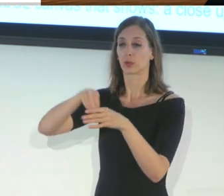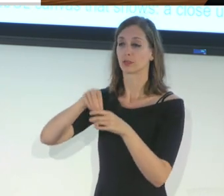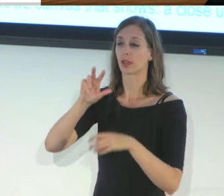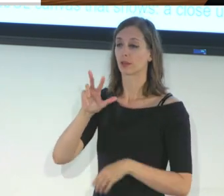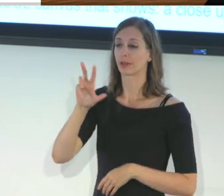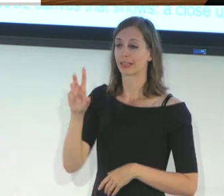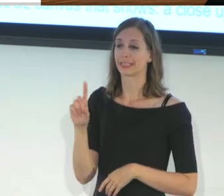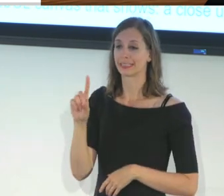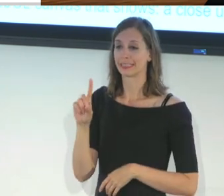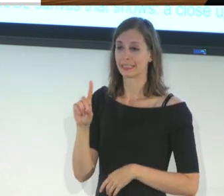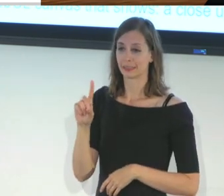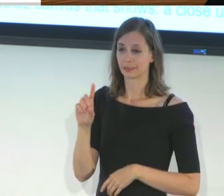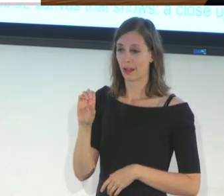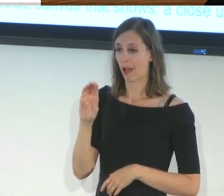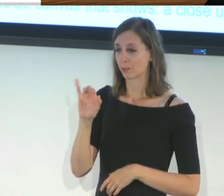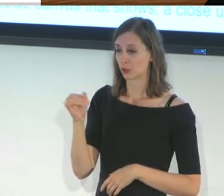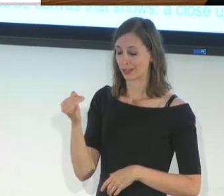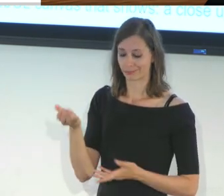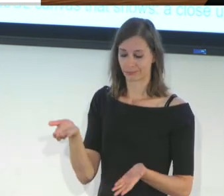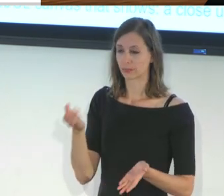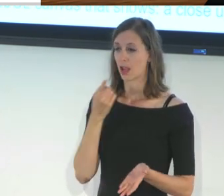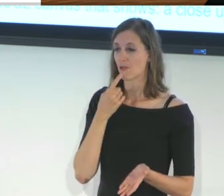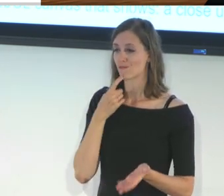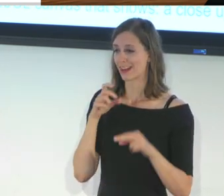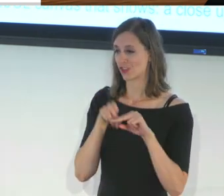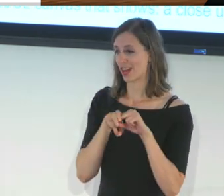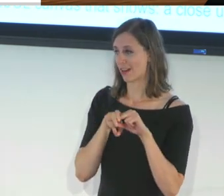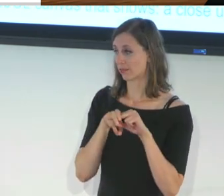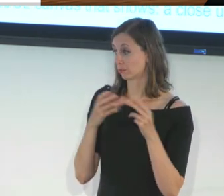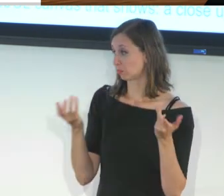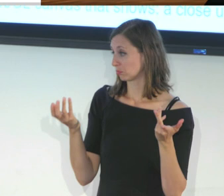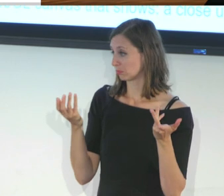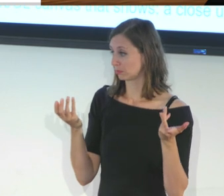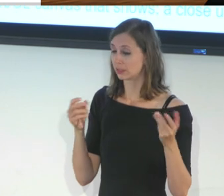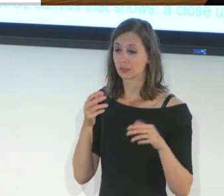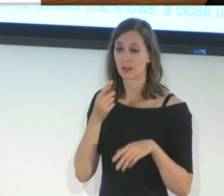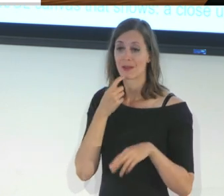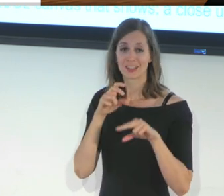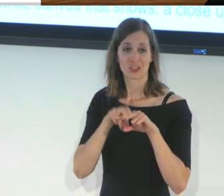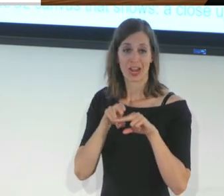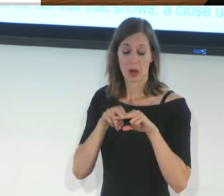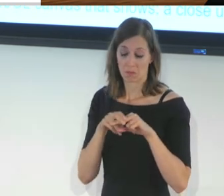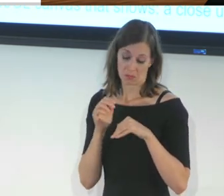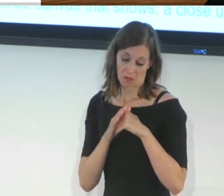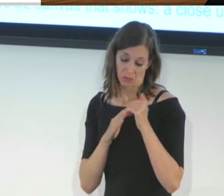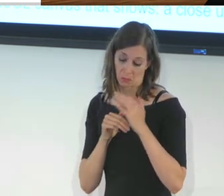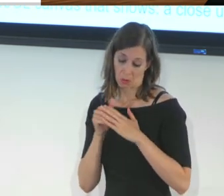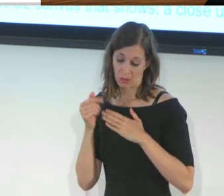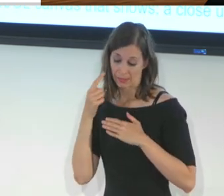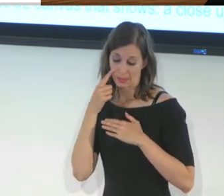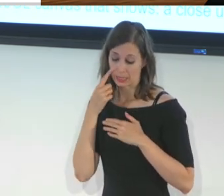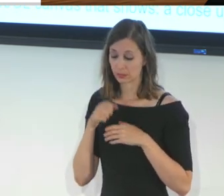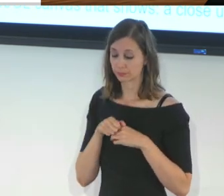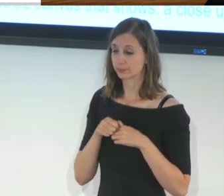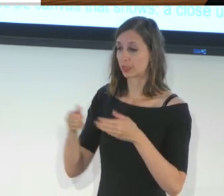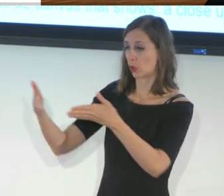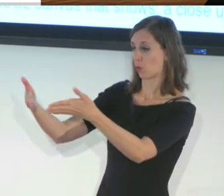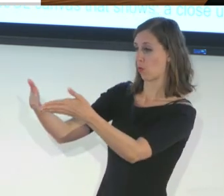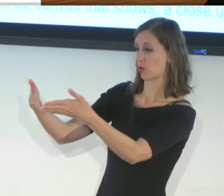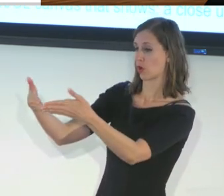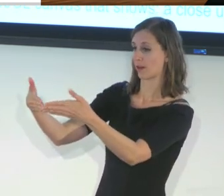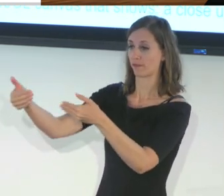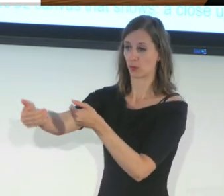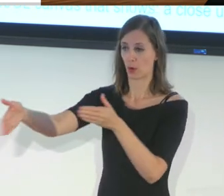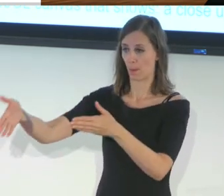a red chair, very comfortable looking, if I might say so, in the corner of a 3D room.